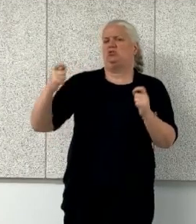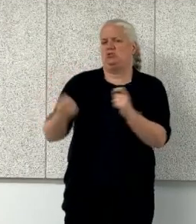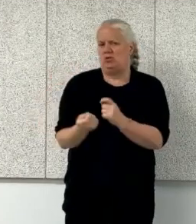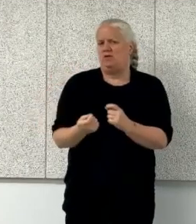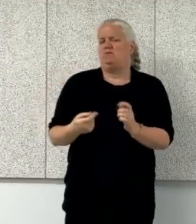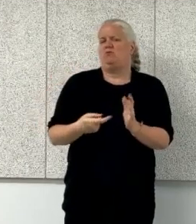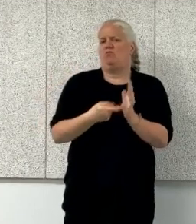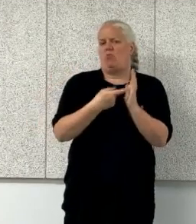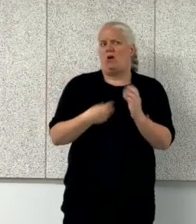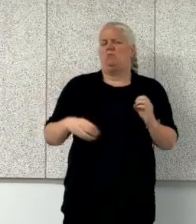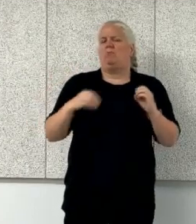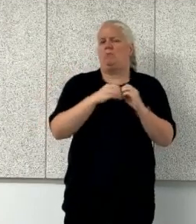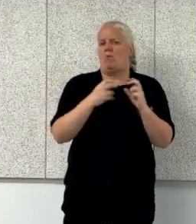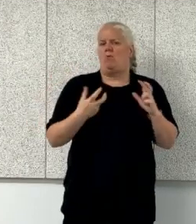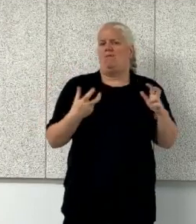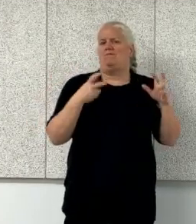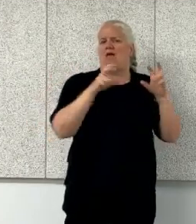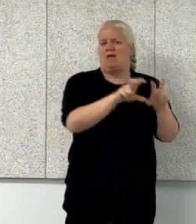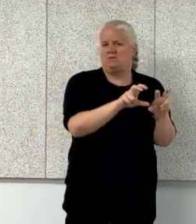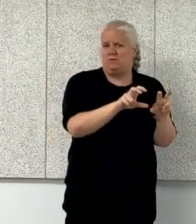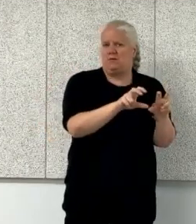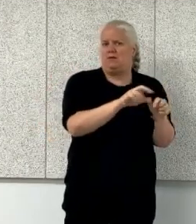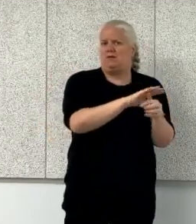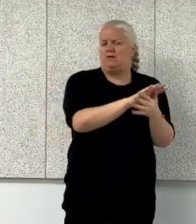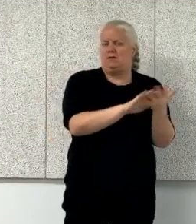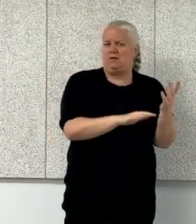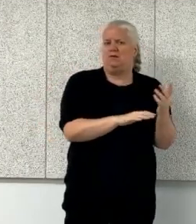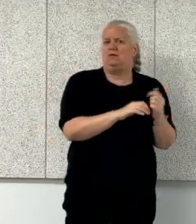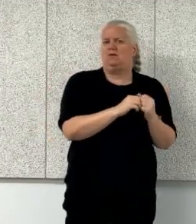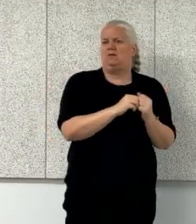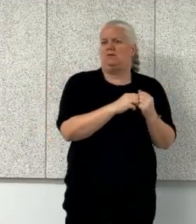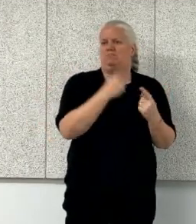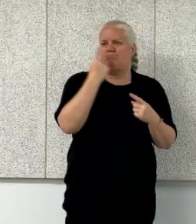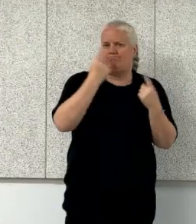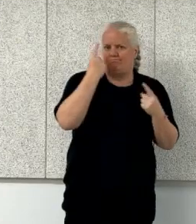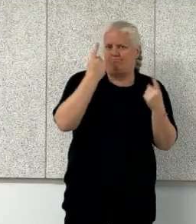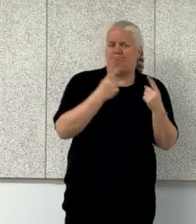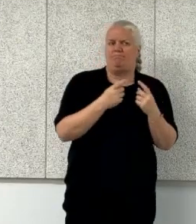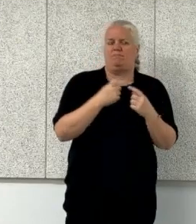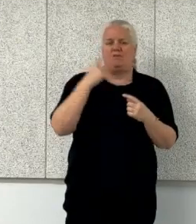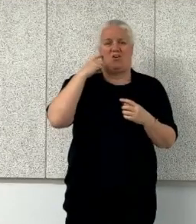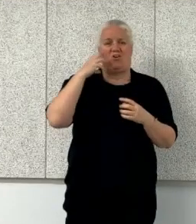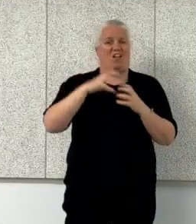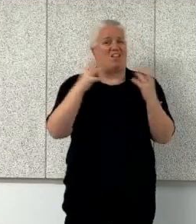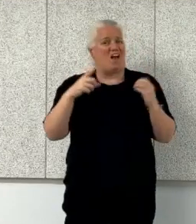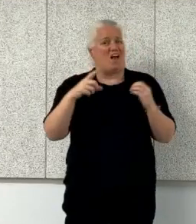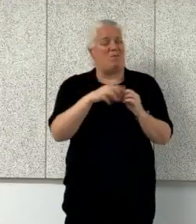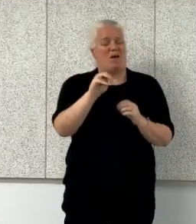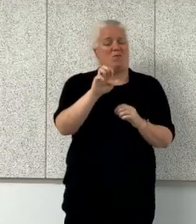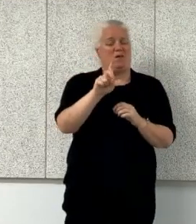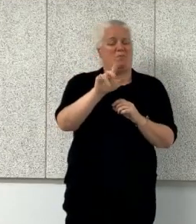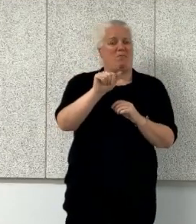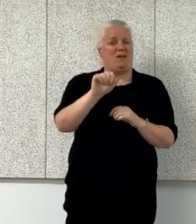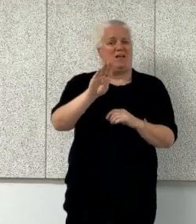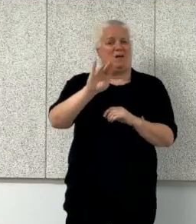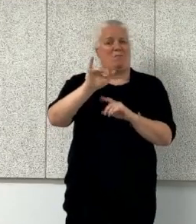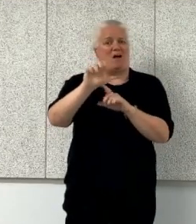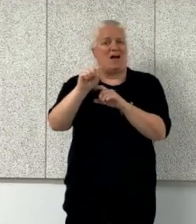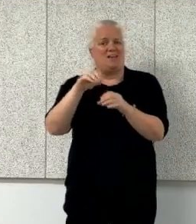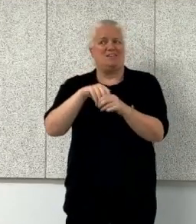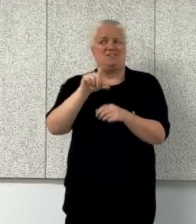investment in some of those considerations I heard a lot about in 2020. I heard a lot about media bias. I heard a lot about lack of access, particularly